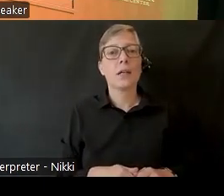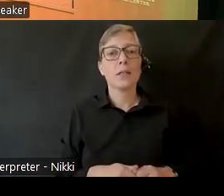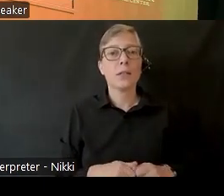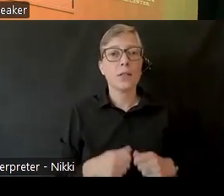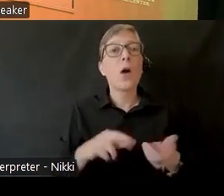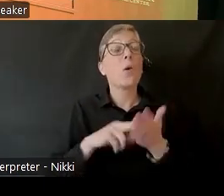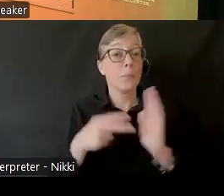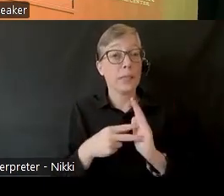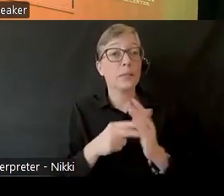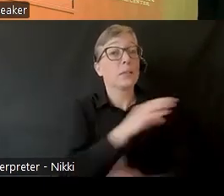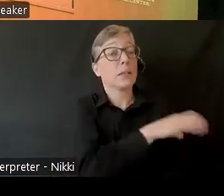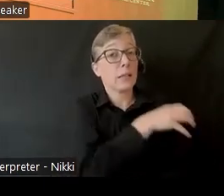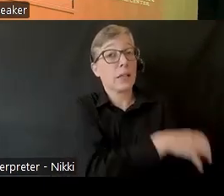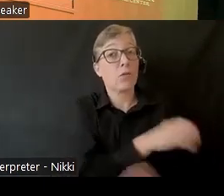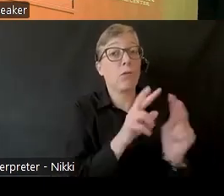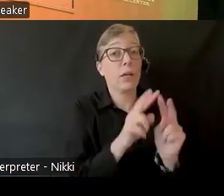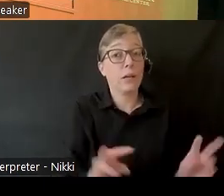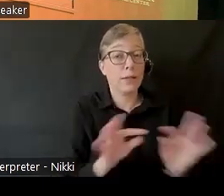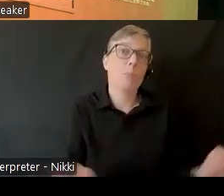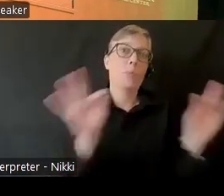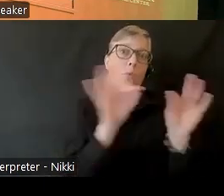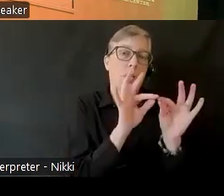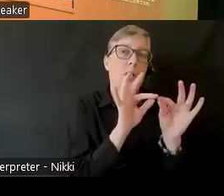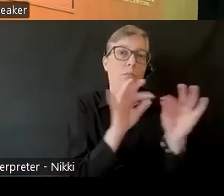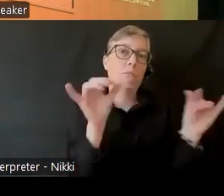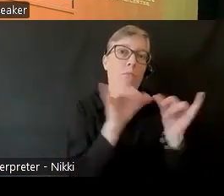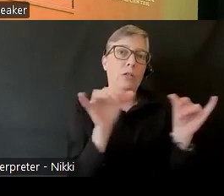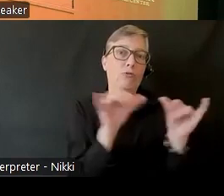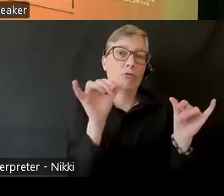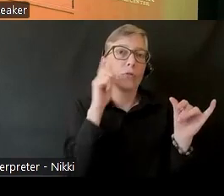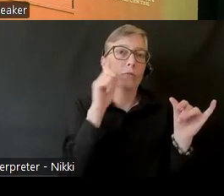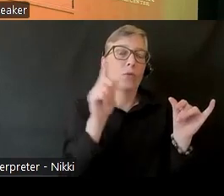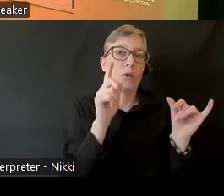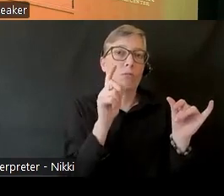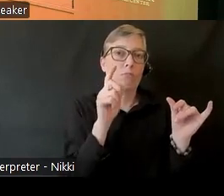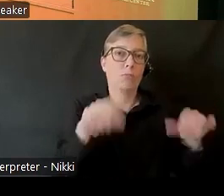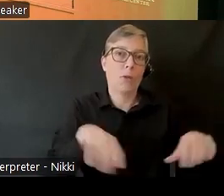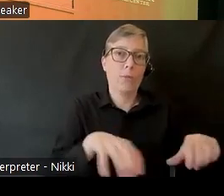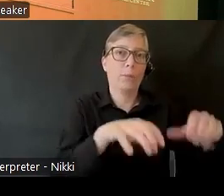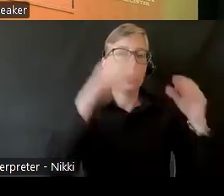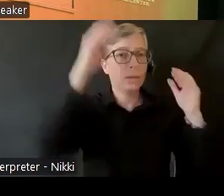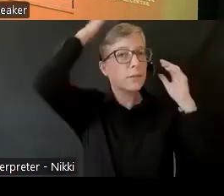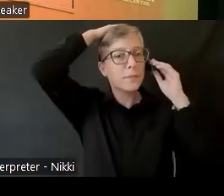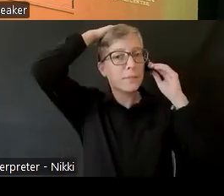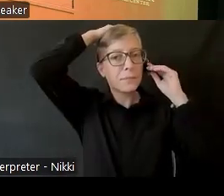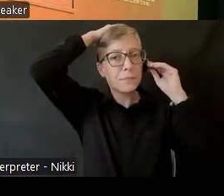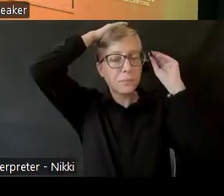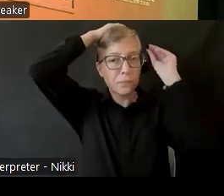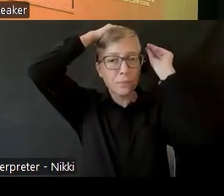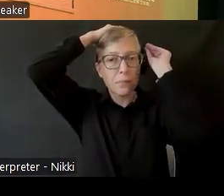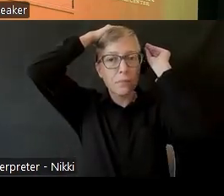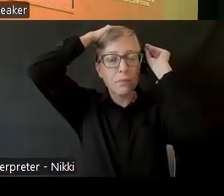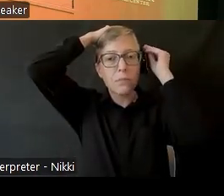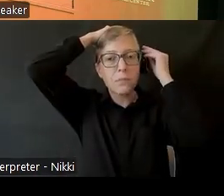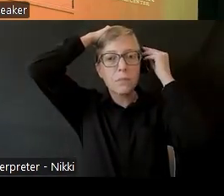clinically meaningful measures of performance, right, or patient outcome that we can translate into